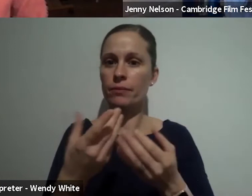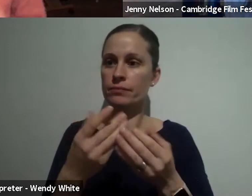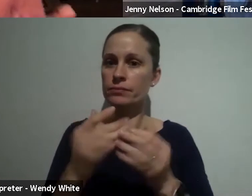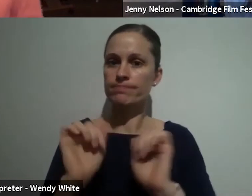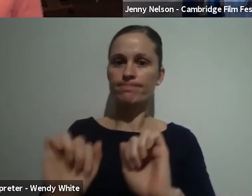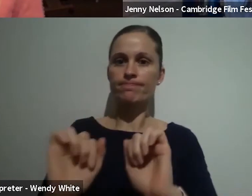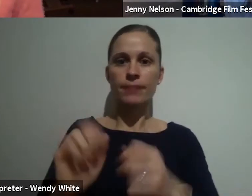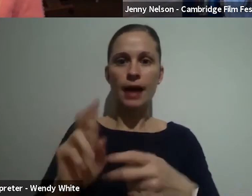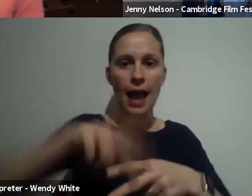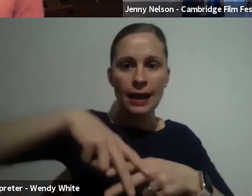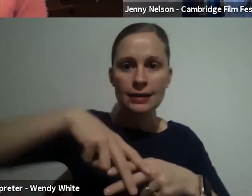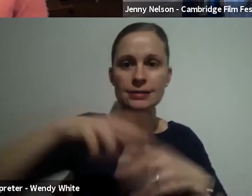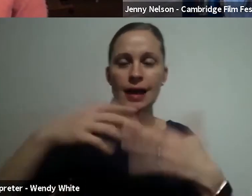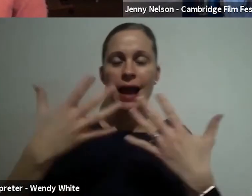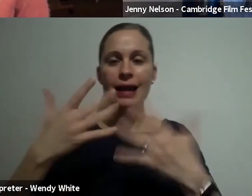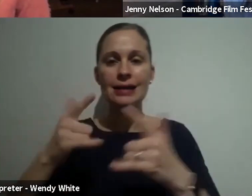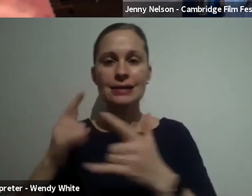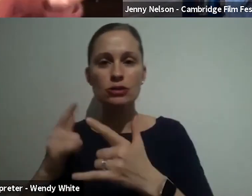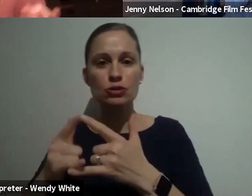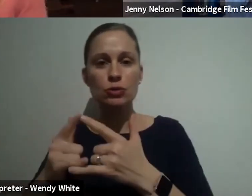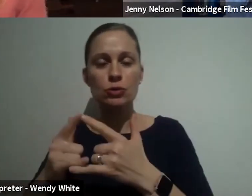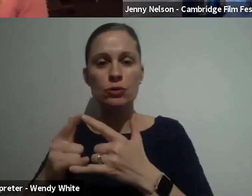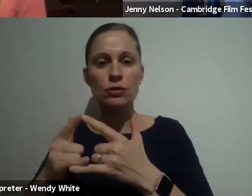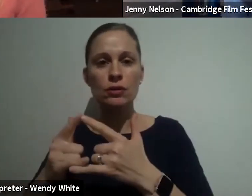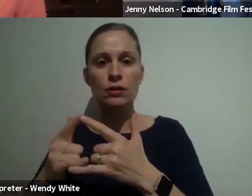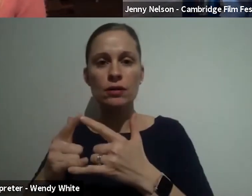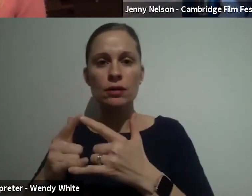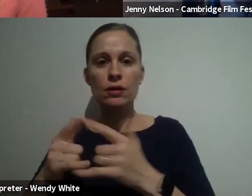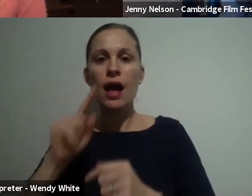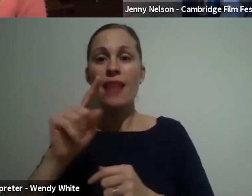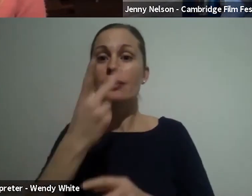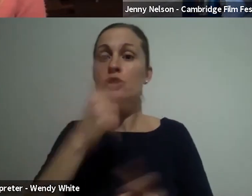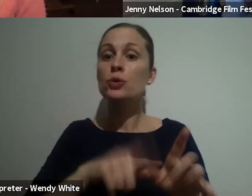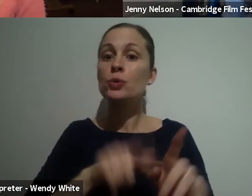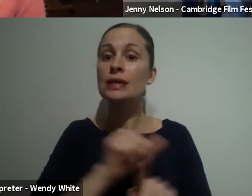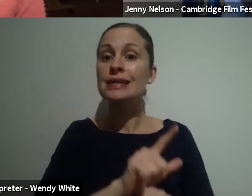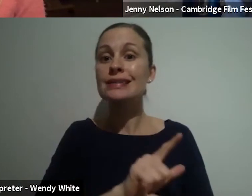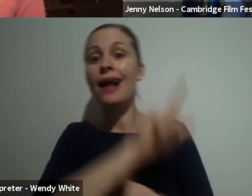and it was forbidden. This campaign was forbidden 2 years later,